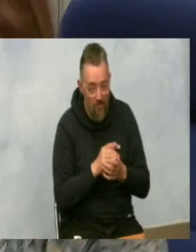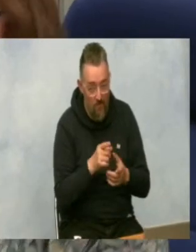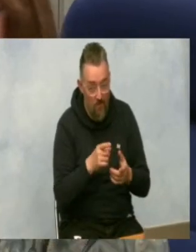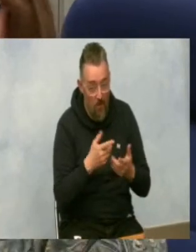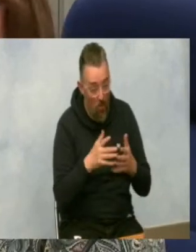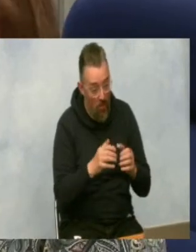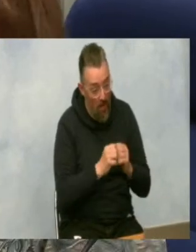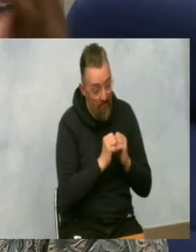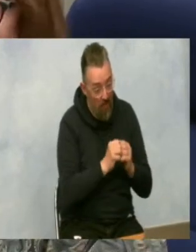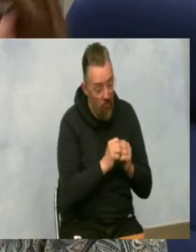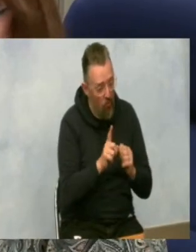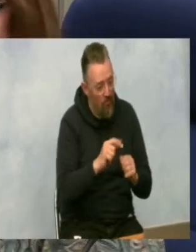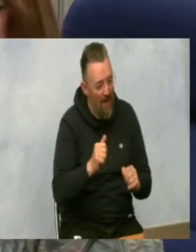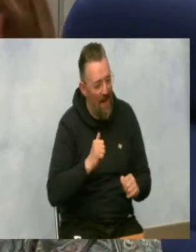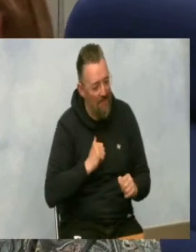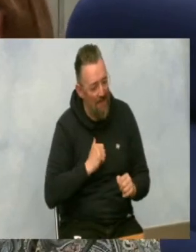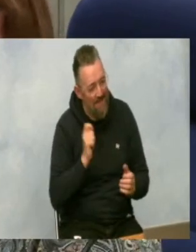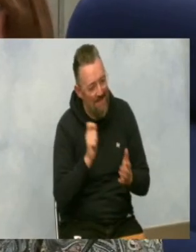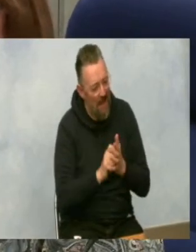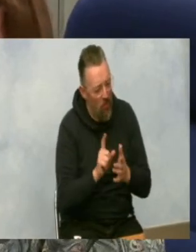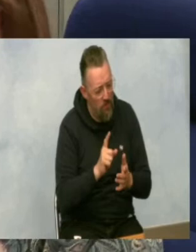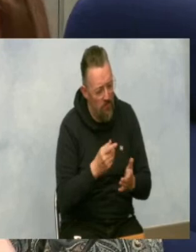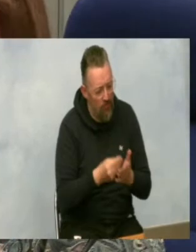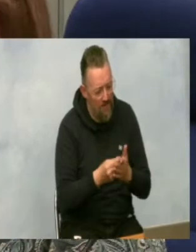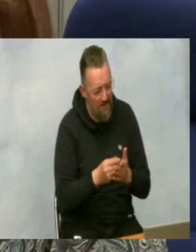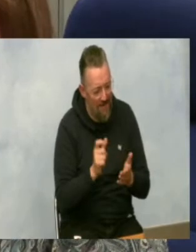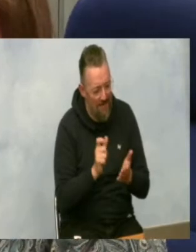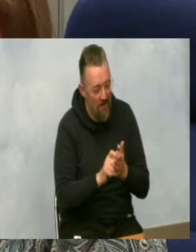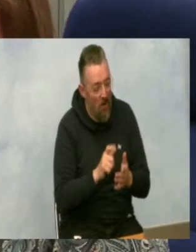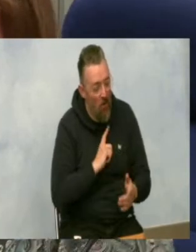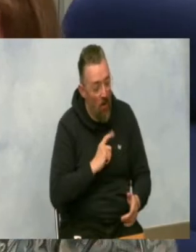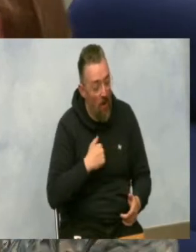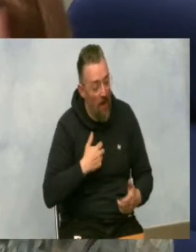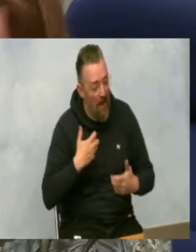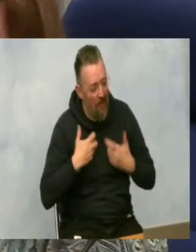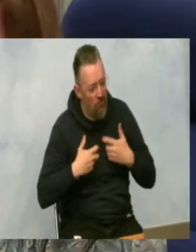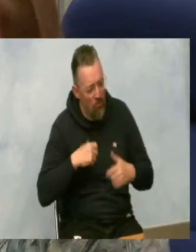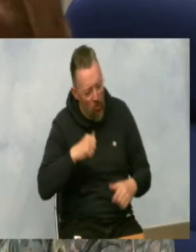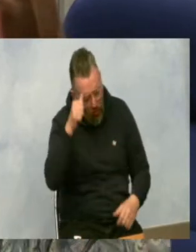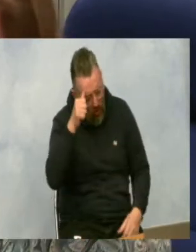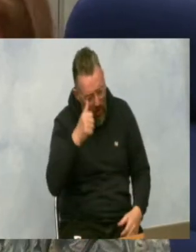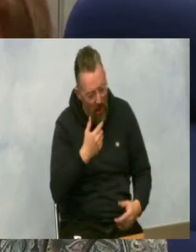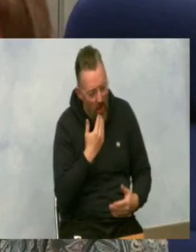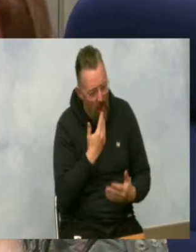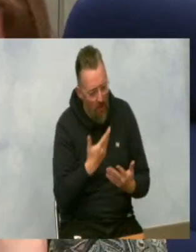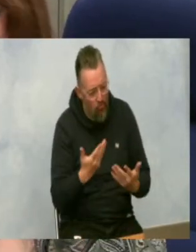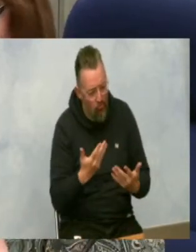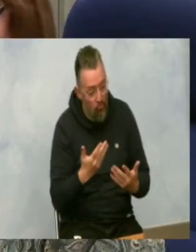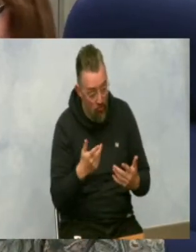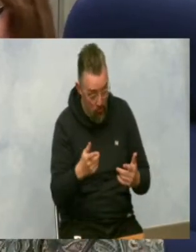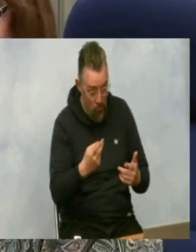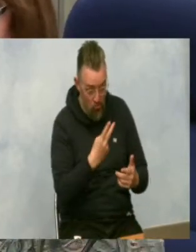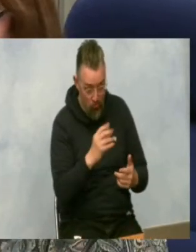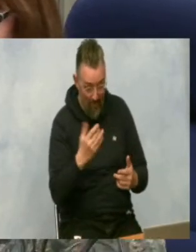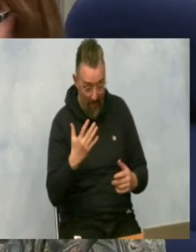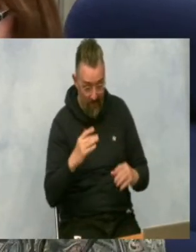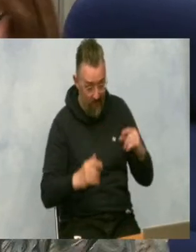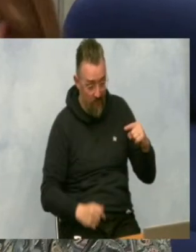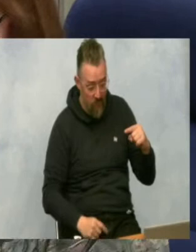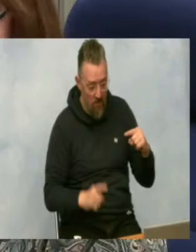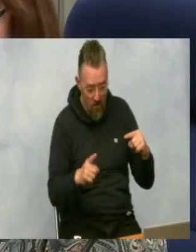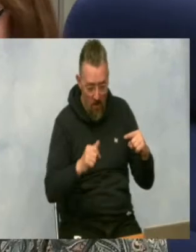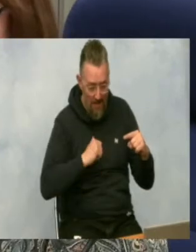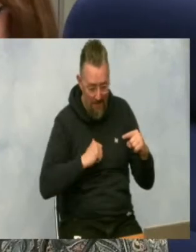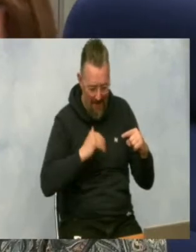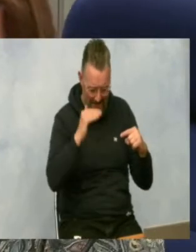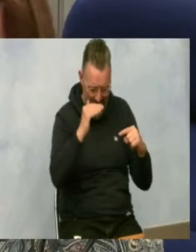Was it valued? What did you expect to sell it for? Because I'm interested in knowing how much below the